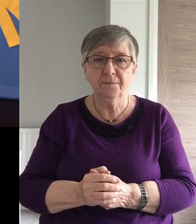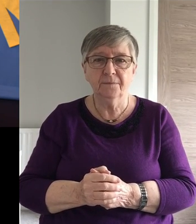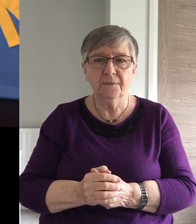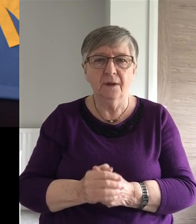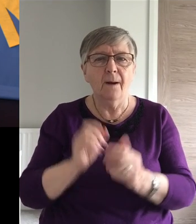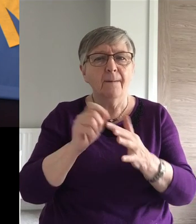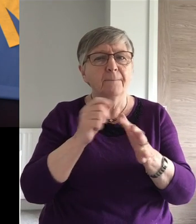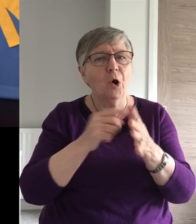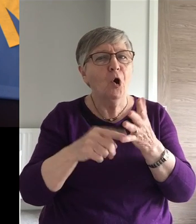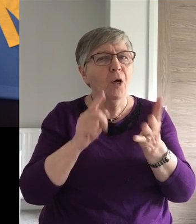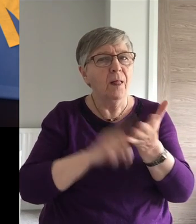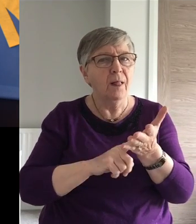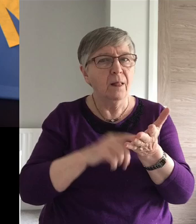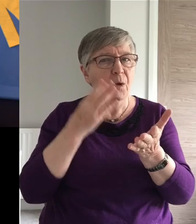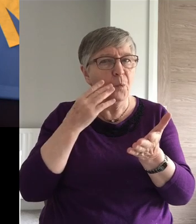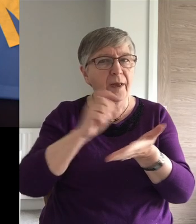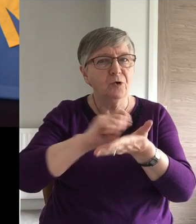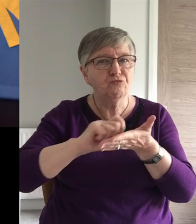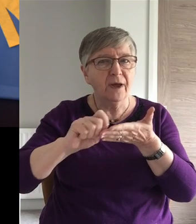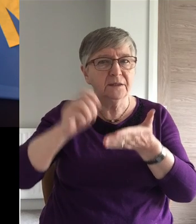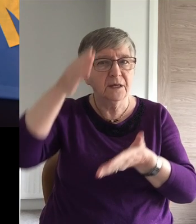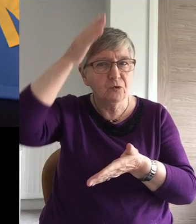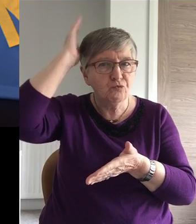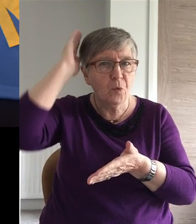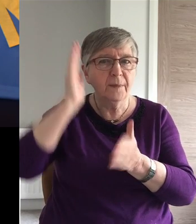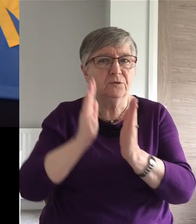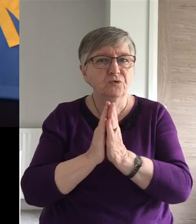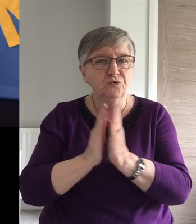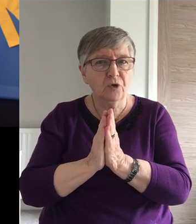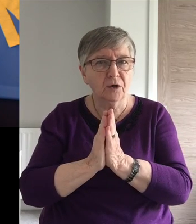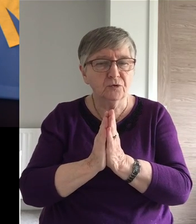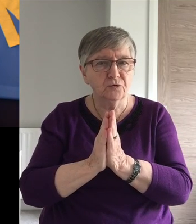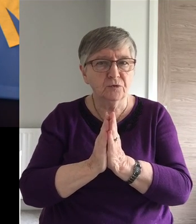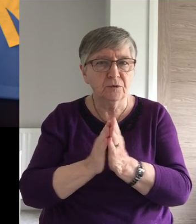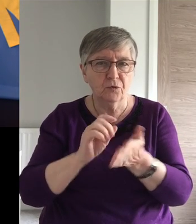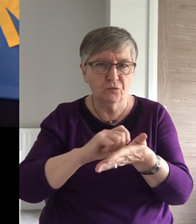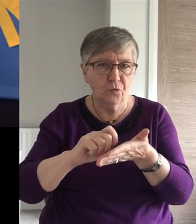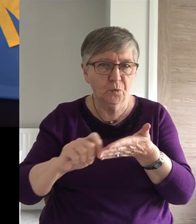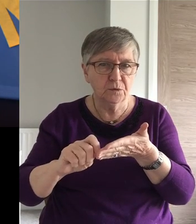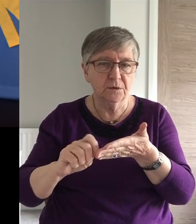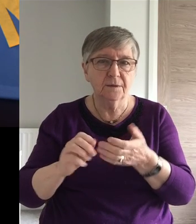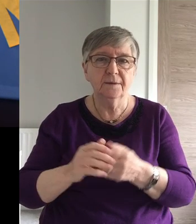The Apostle Paul, when he was writing to the church in Rome, wrote these words: